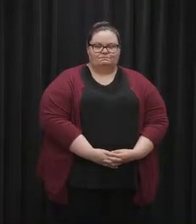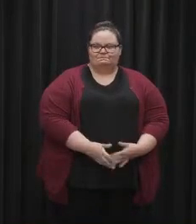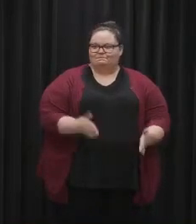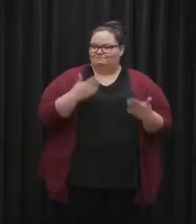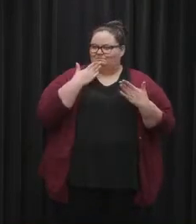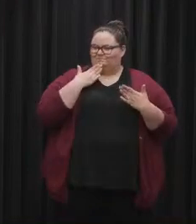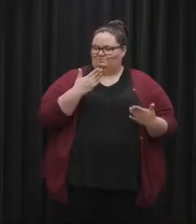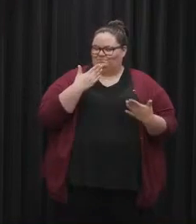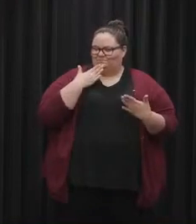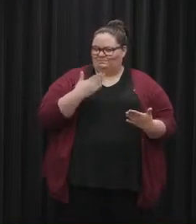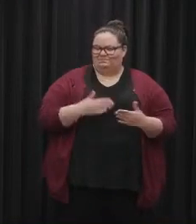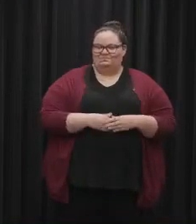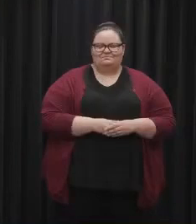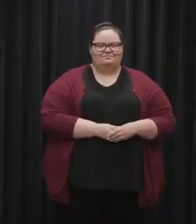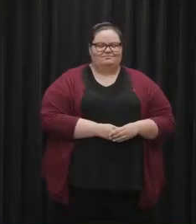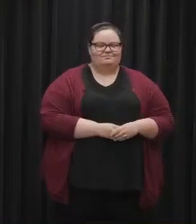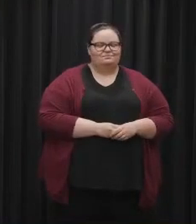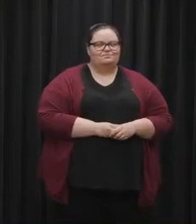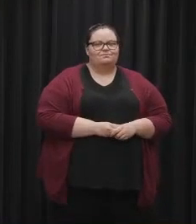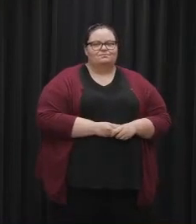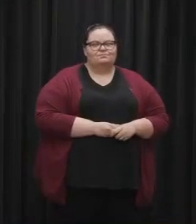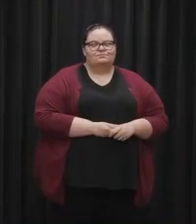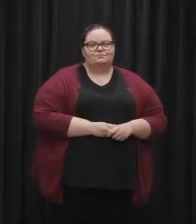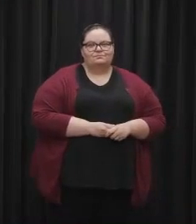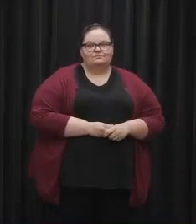Thank you, Bruce. Merci, Bruce.